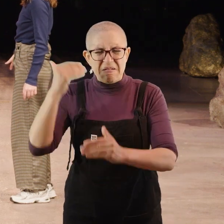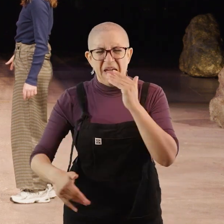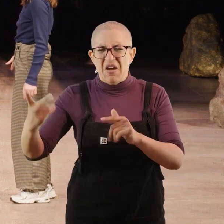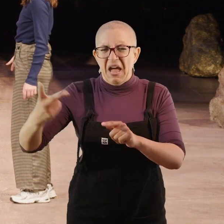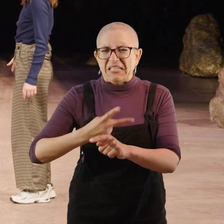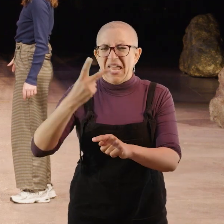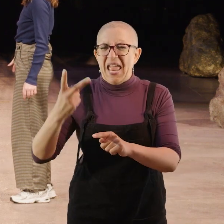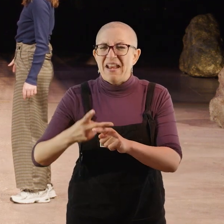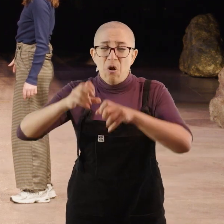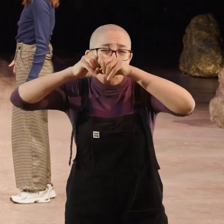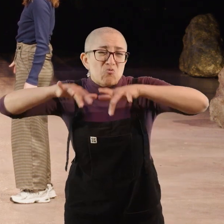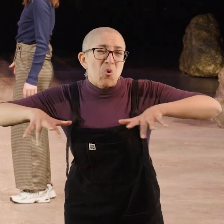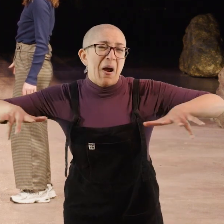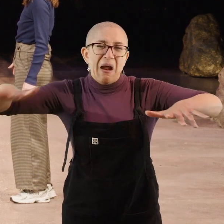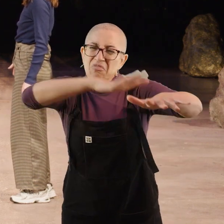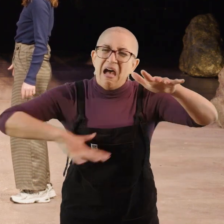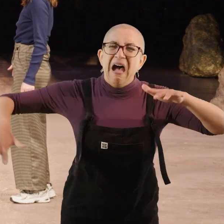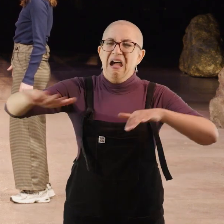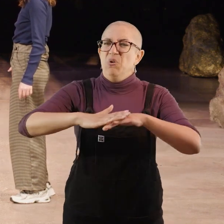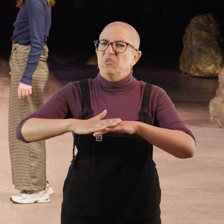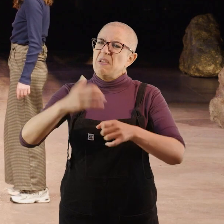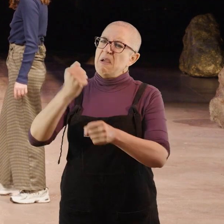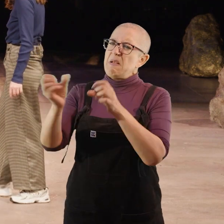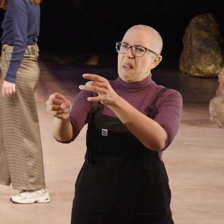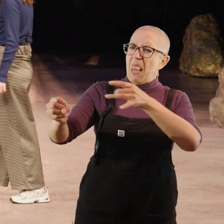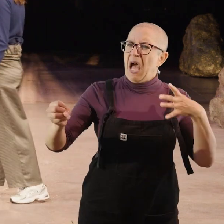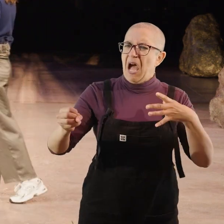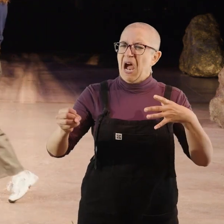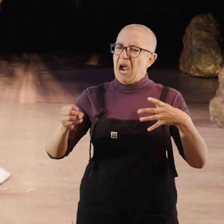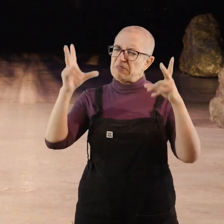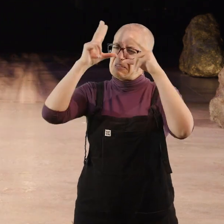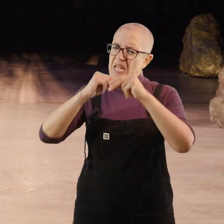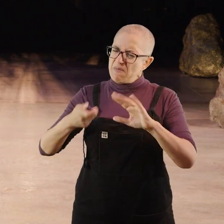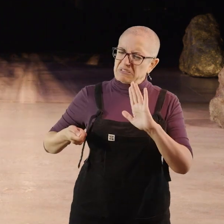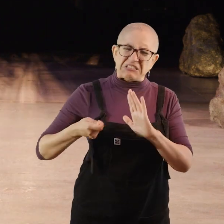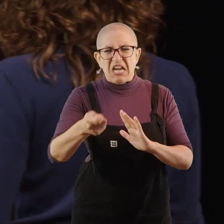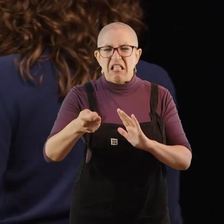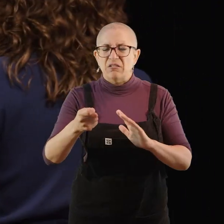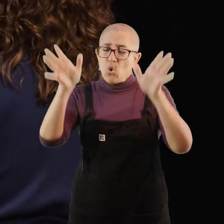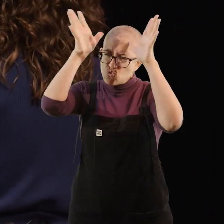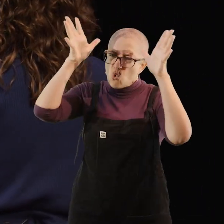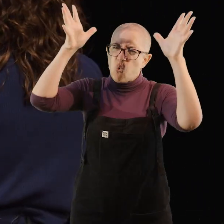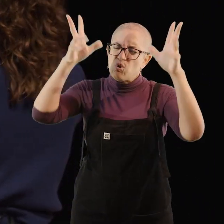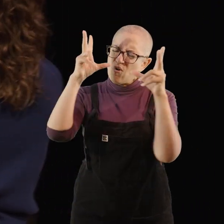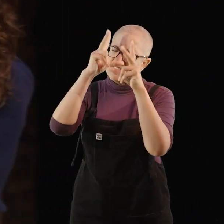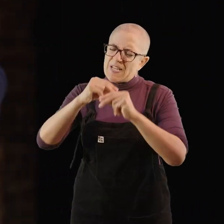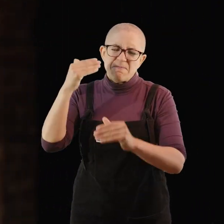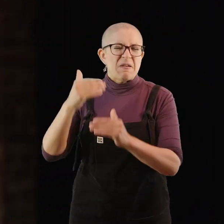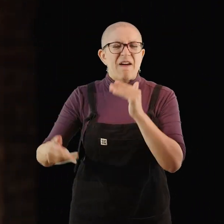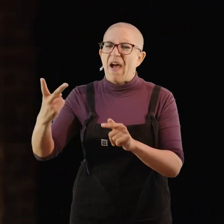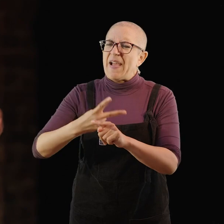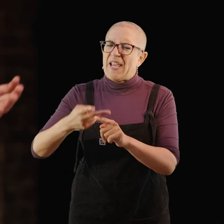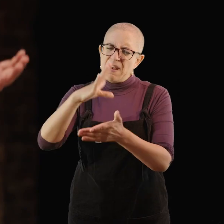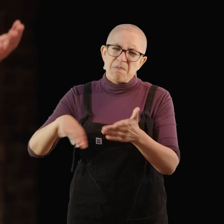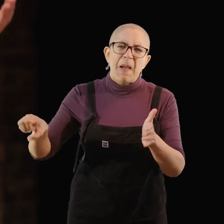To all the house. Glass have murdered sleep. And therefore Cawdor shall sleep no more. Macbeth